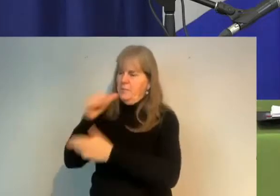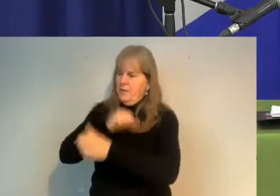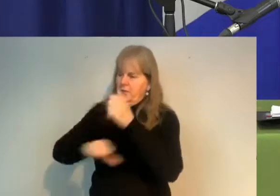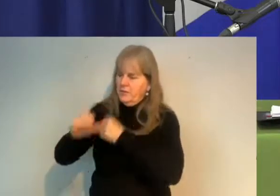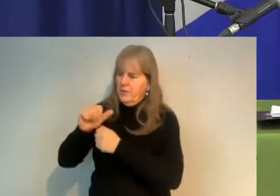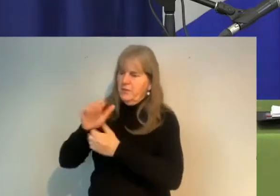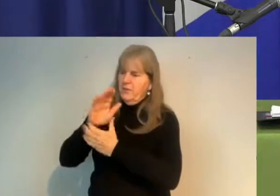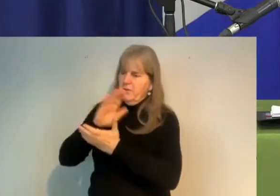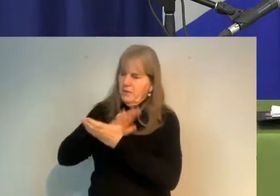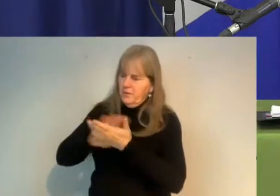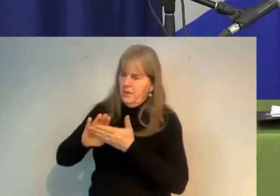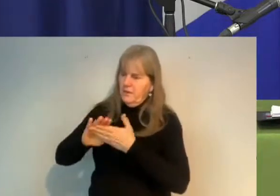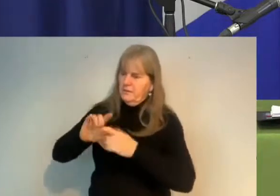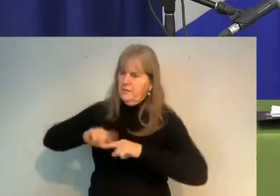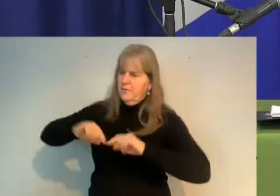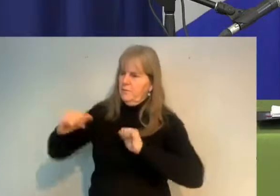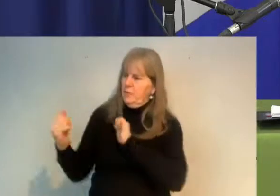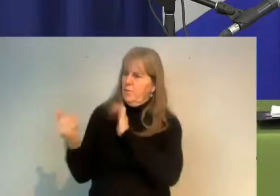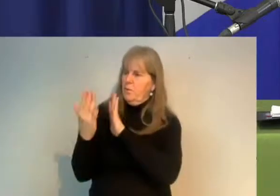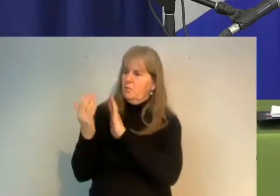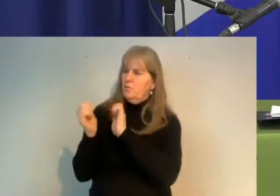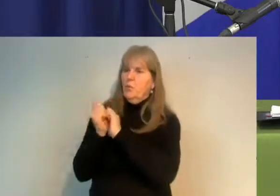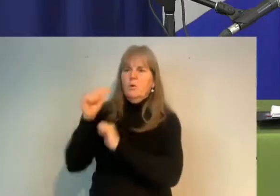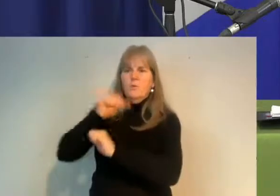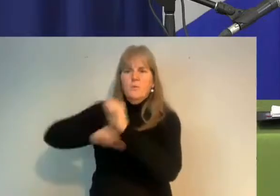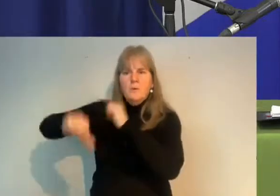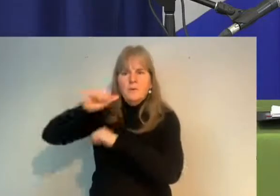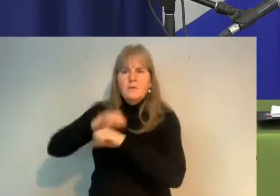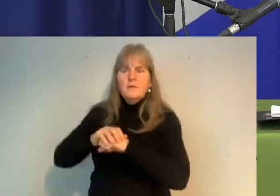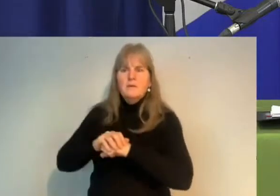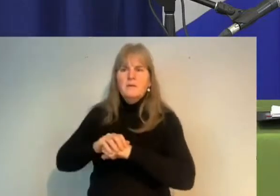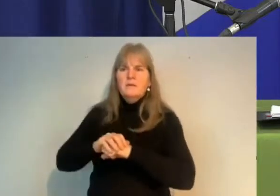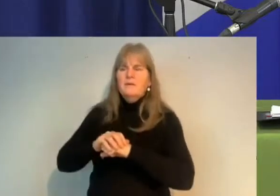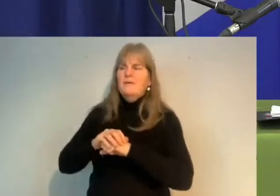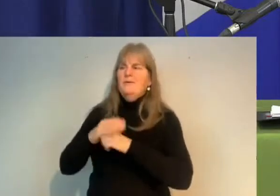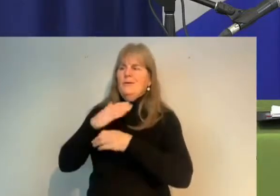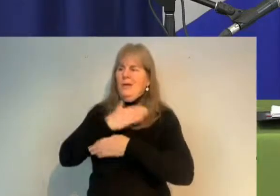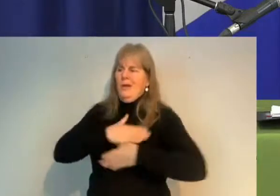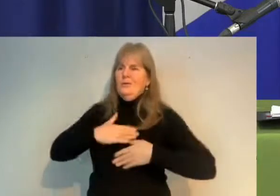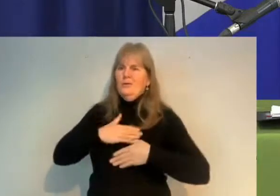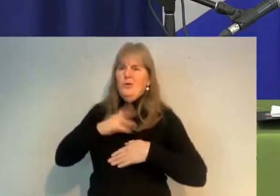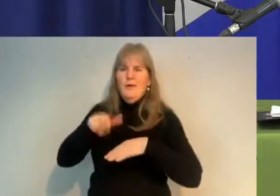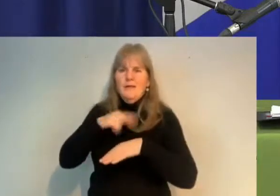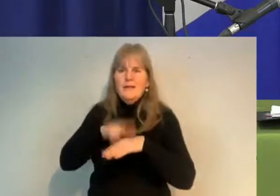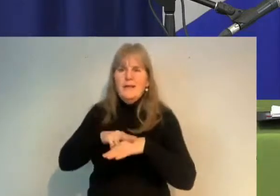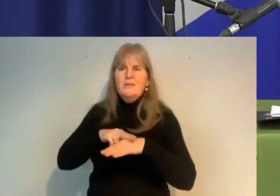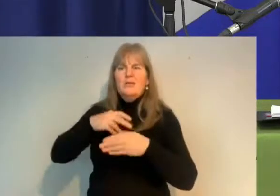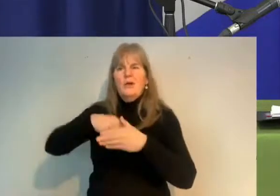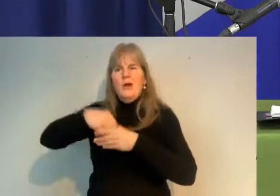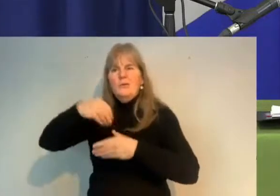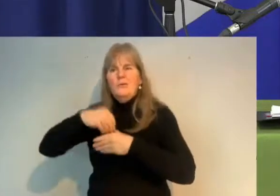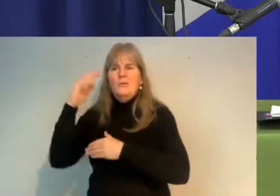work together, rediscovering the joy in nature, in loved ones, and in time to ourselves.